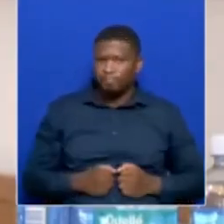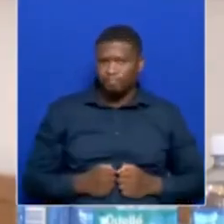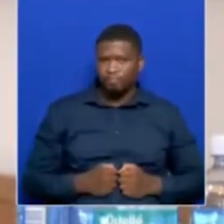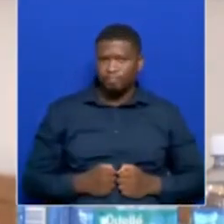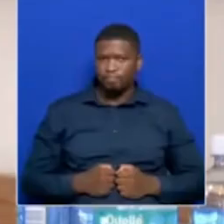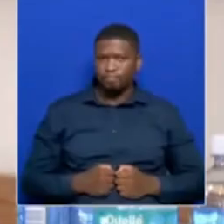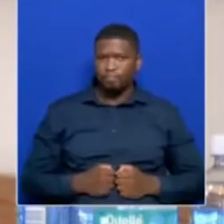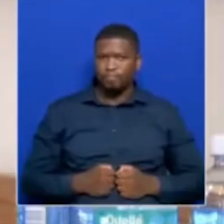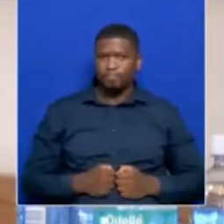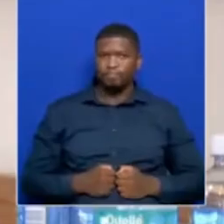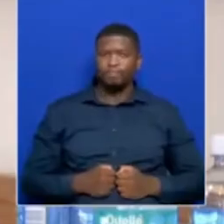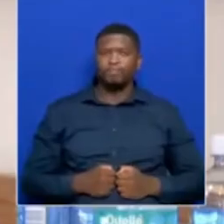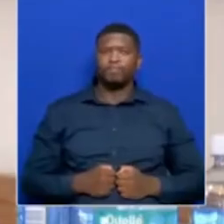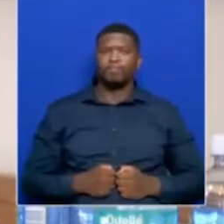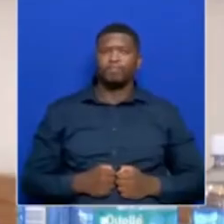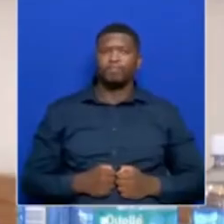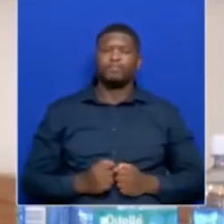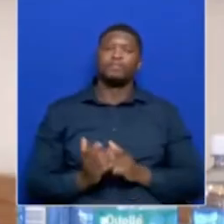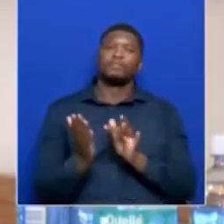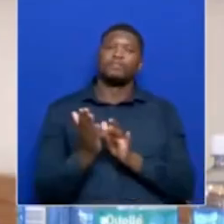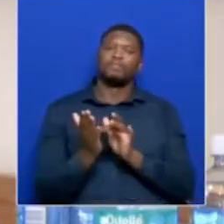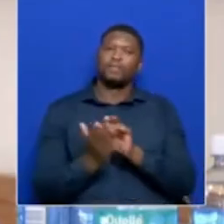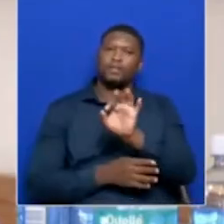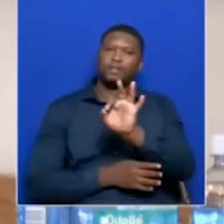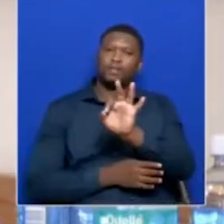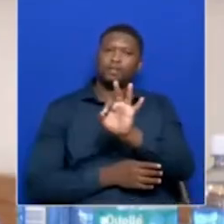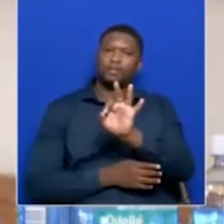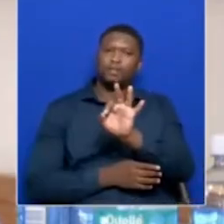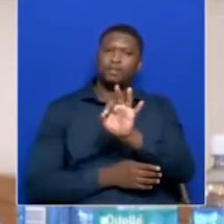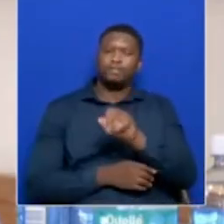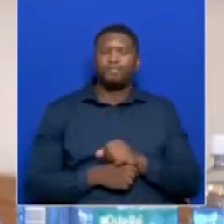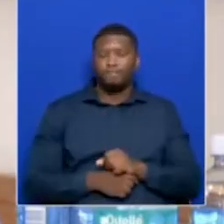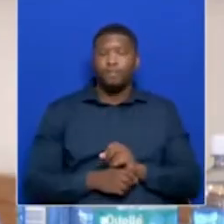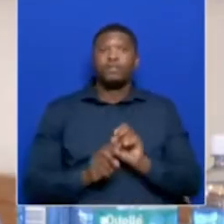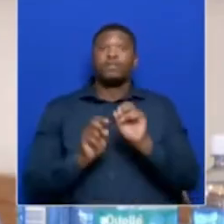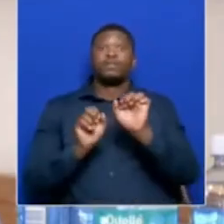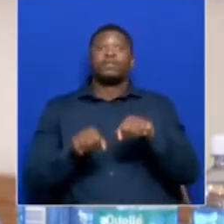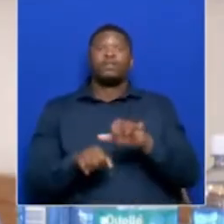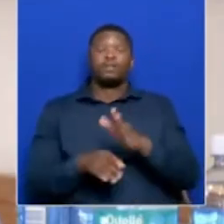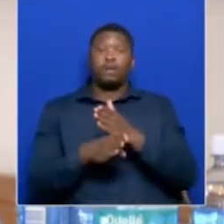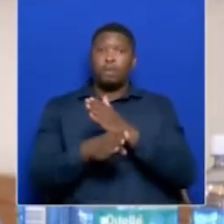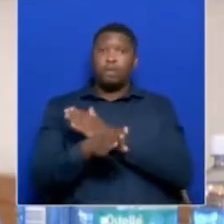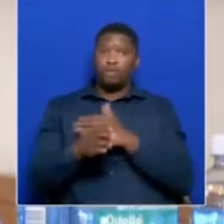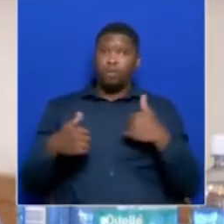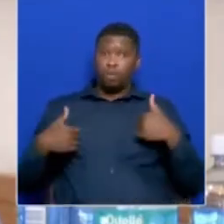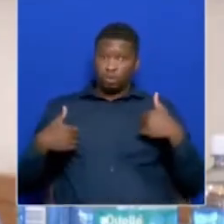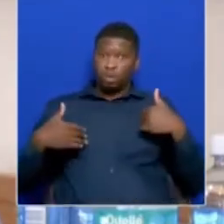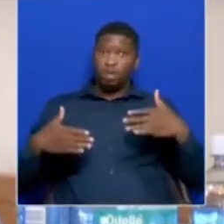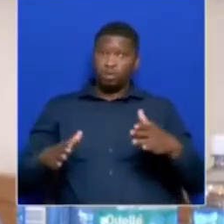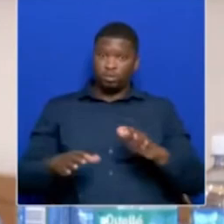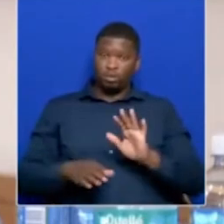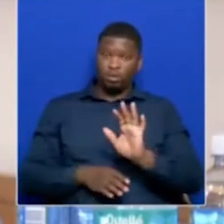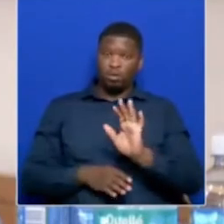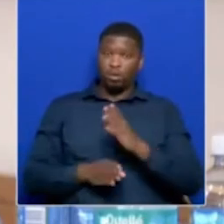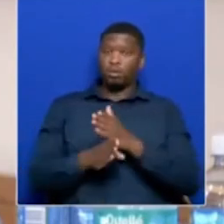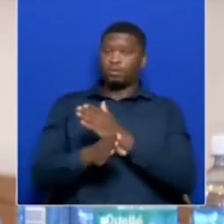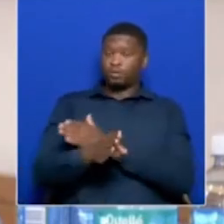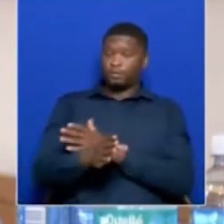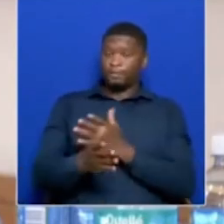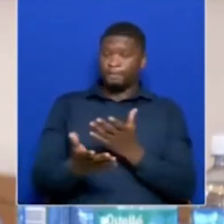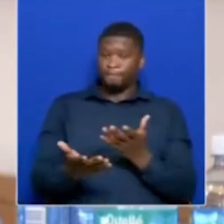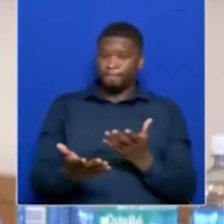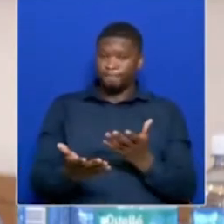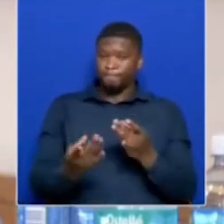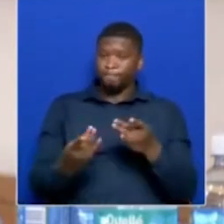At page 3. Before I deal with paragraph, yes, before I deal with paragraph 8, well, you